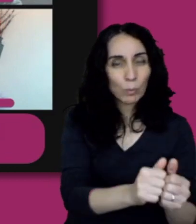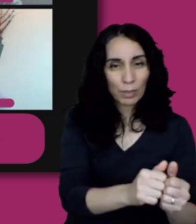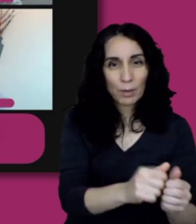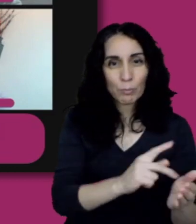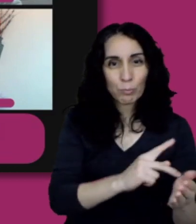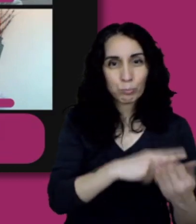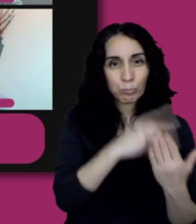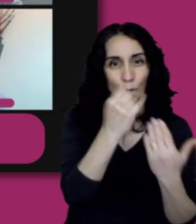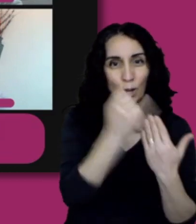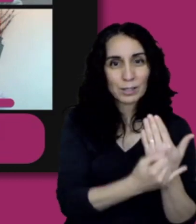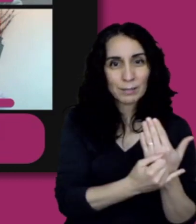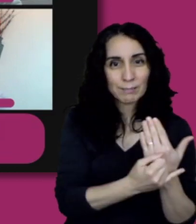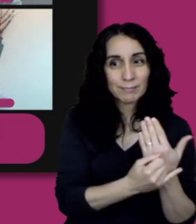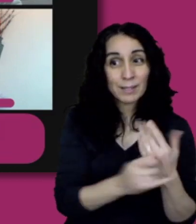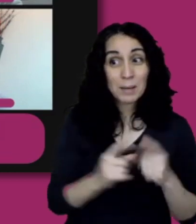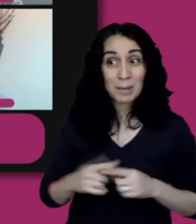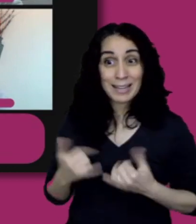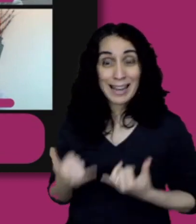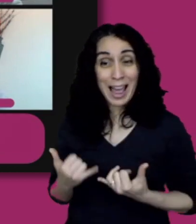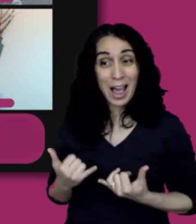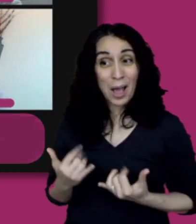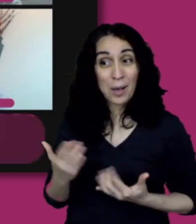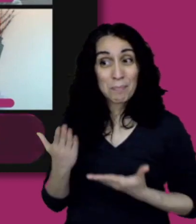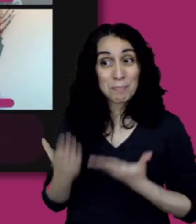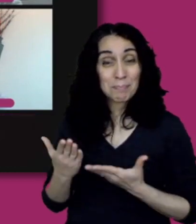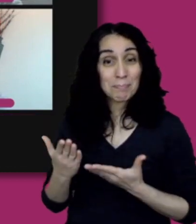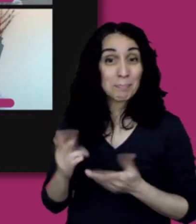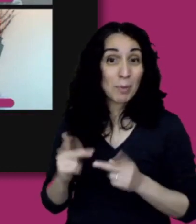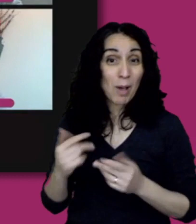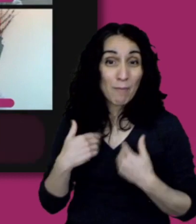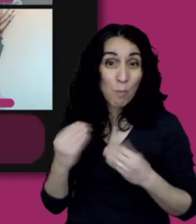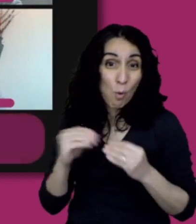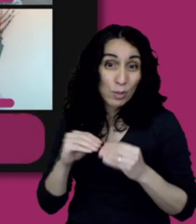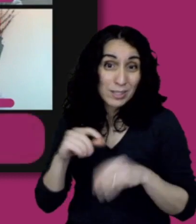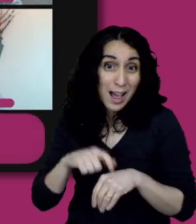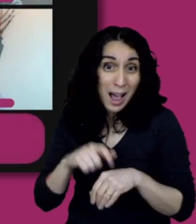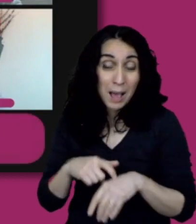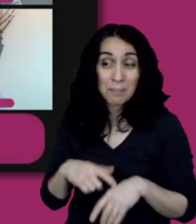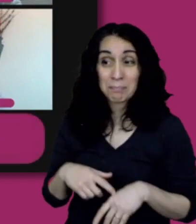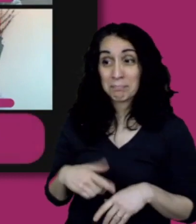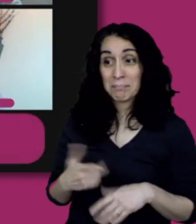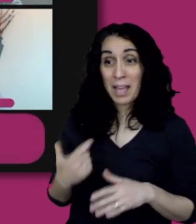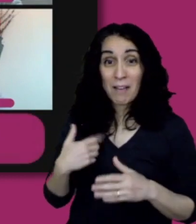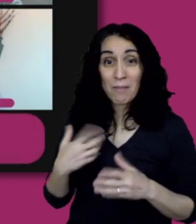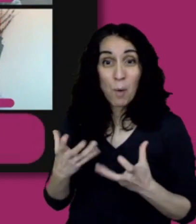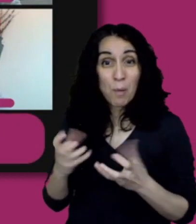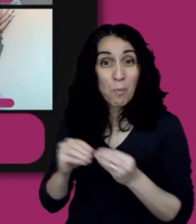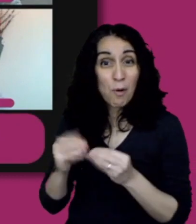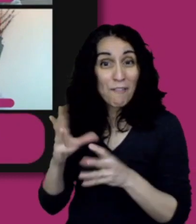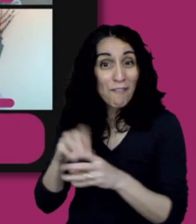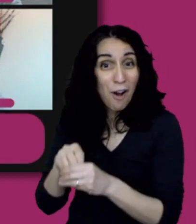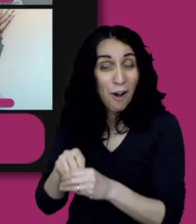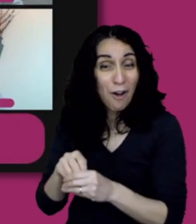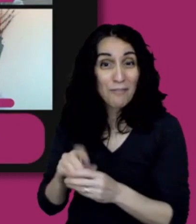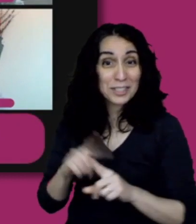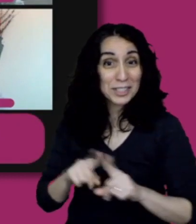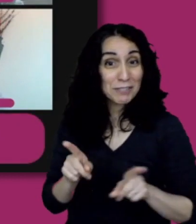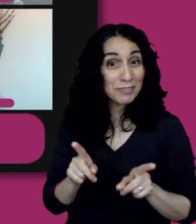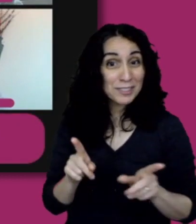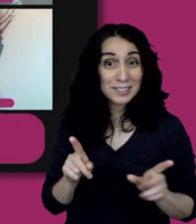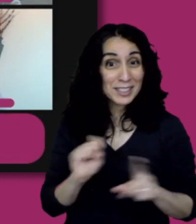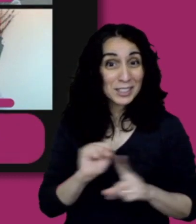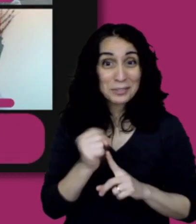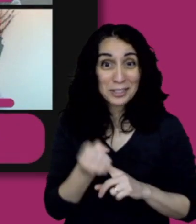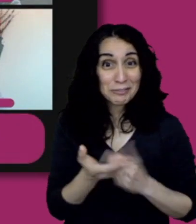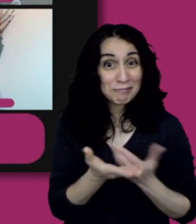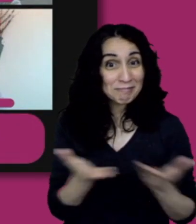run with the project, where now people have more time, they may be more involved and more hands-on. So we're looking at all those